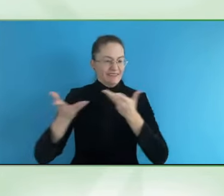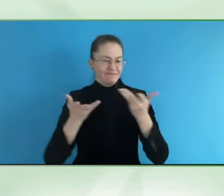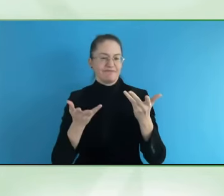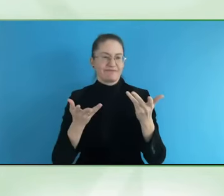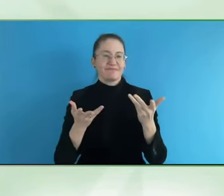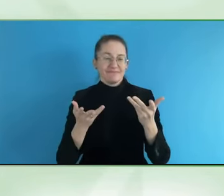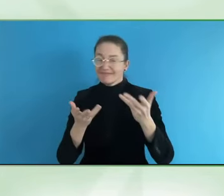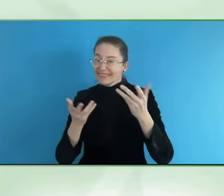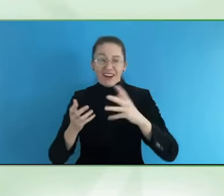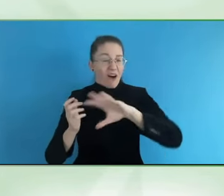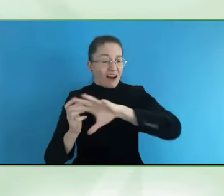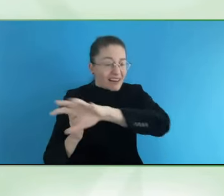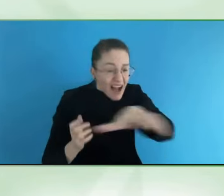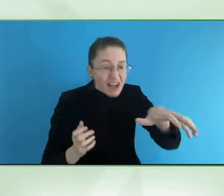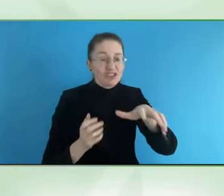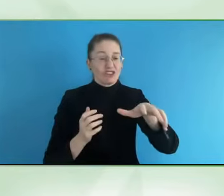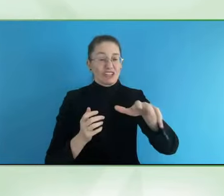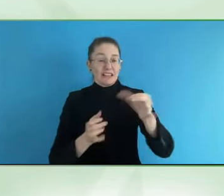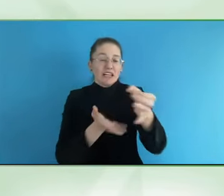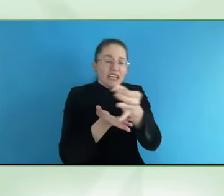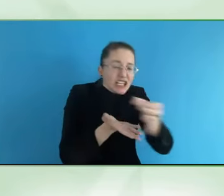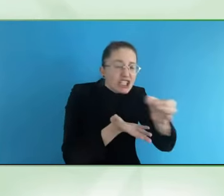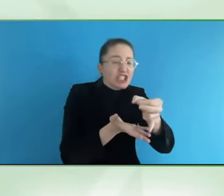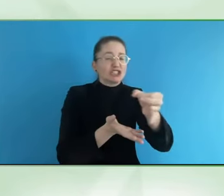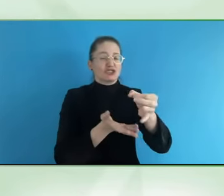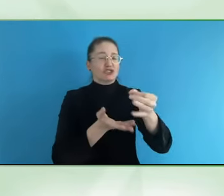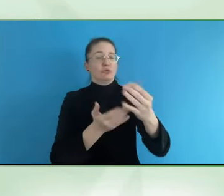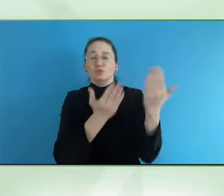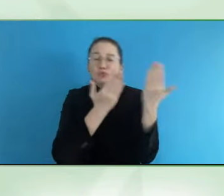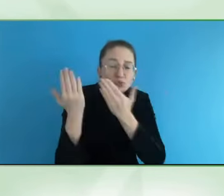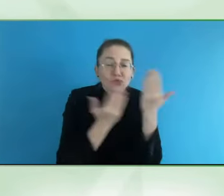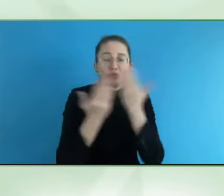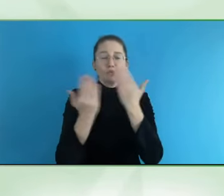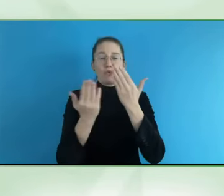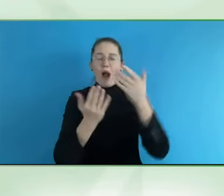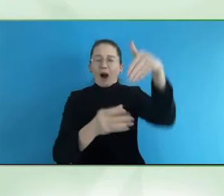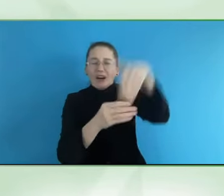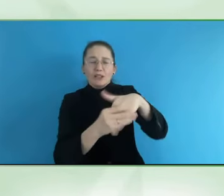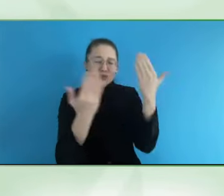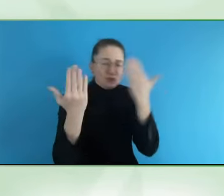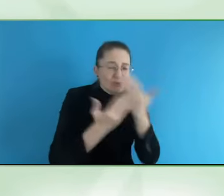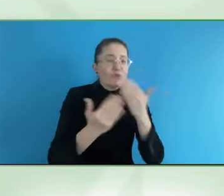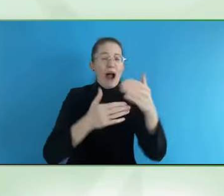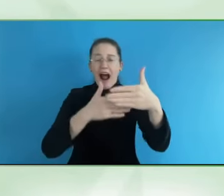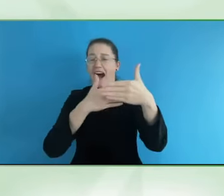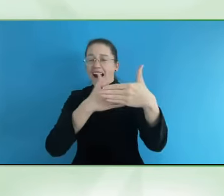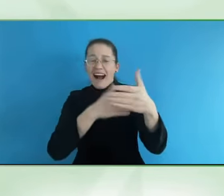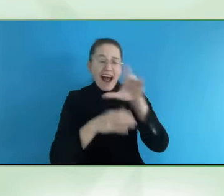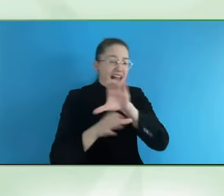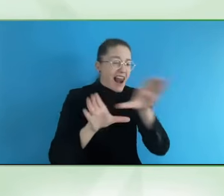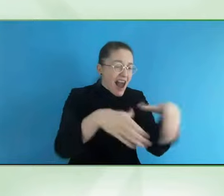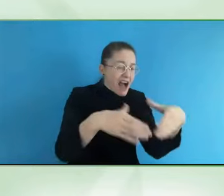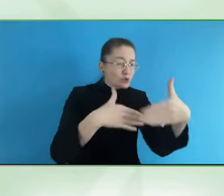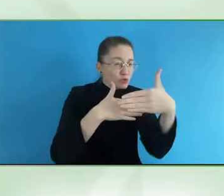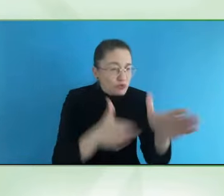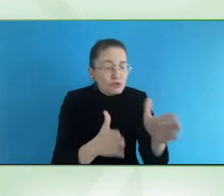think we all have a choice in how we move forward with some of these ideas. So the same questions, I would